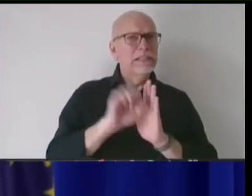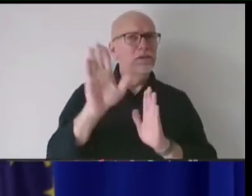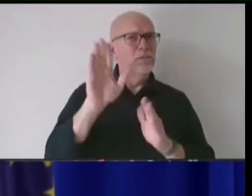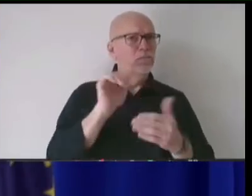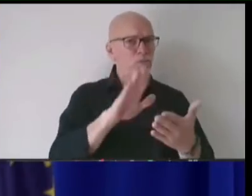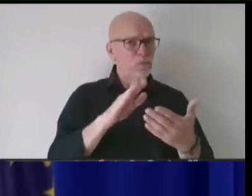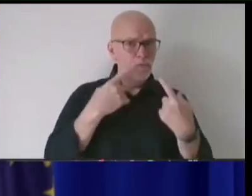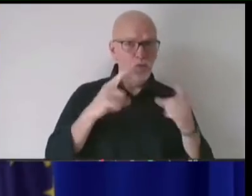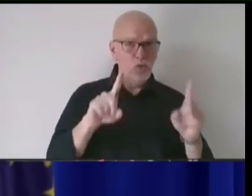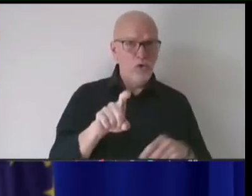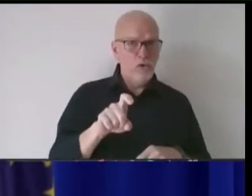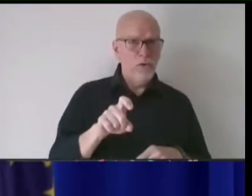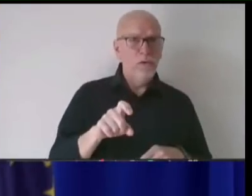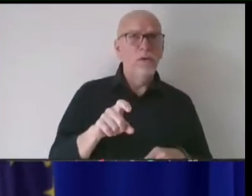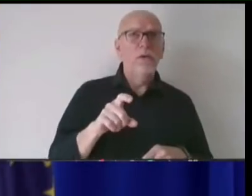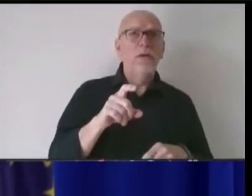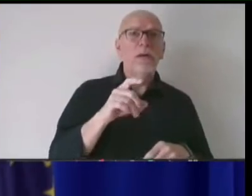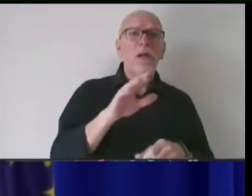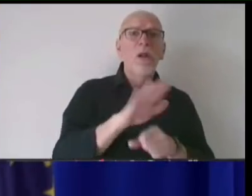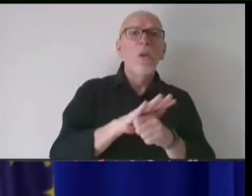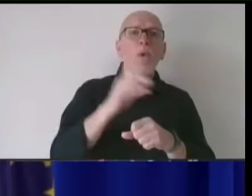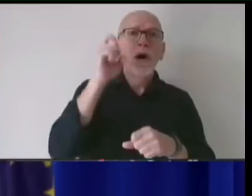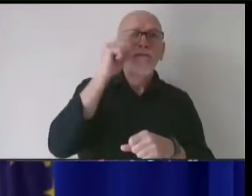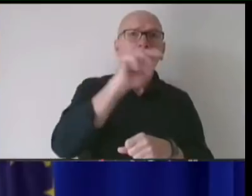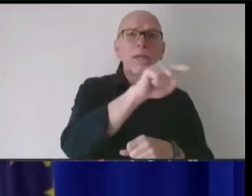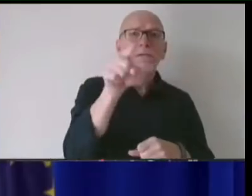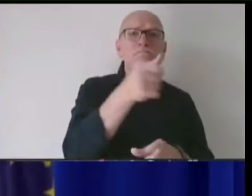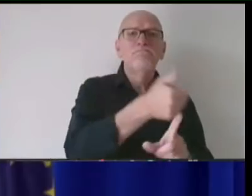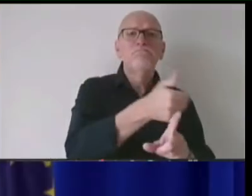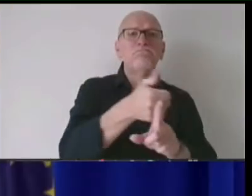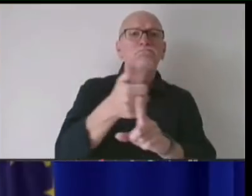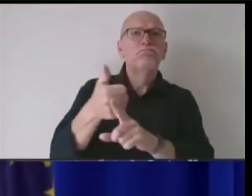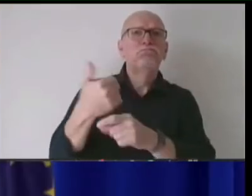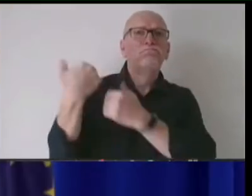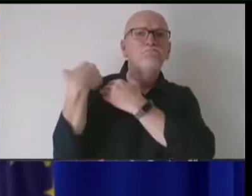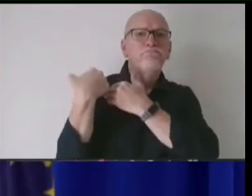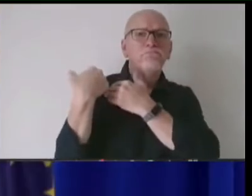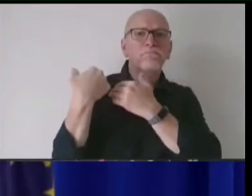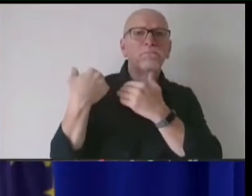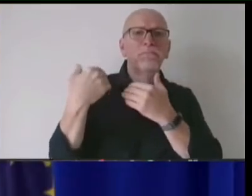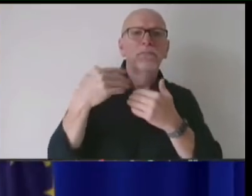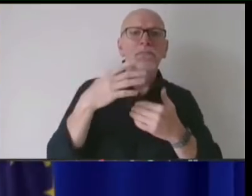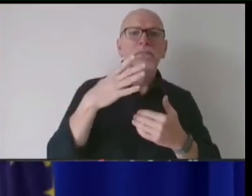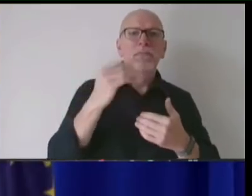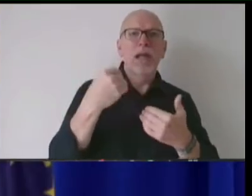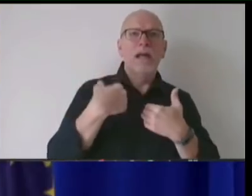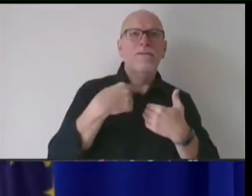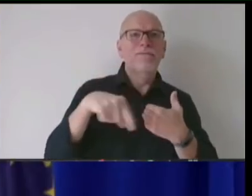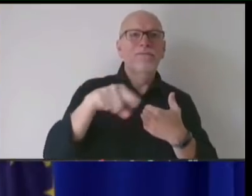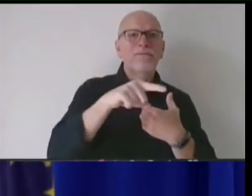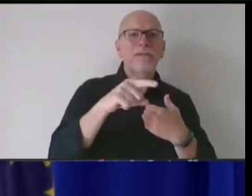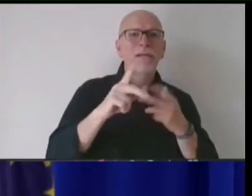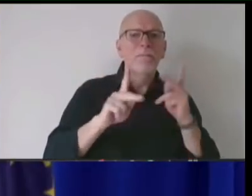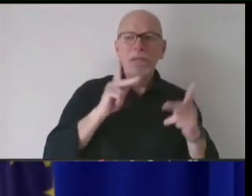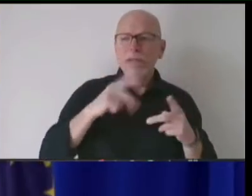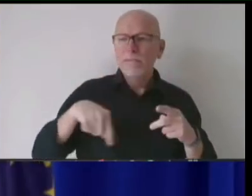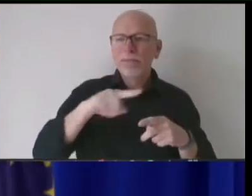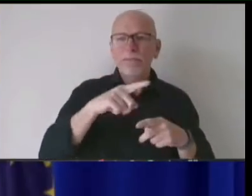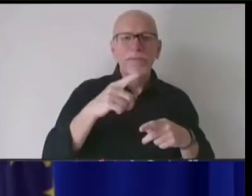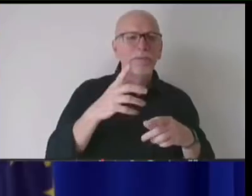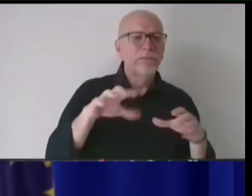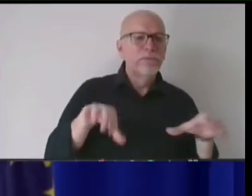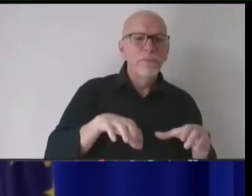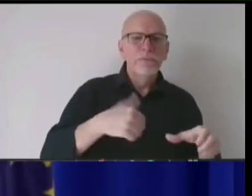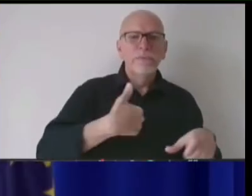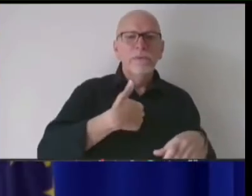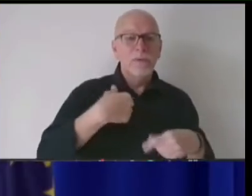working on sort of having local governments bear the brunt of the responsibility and having individual citizens work? I mean, you said it